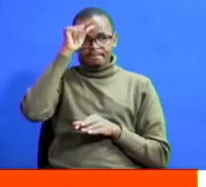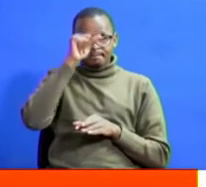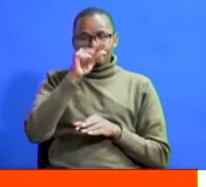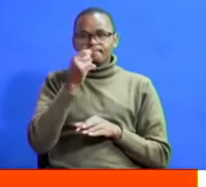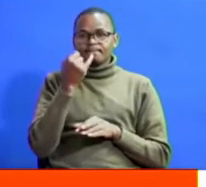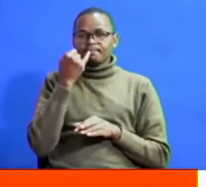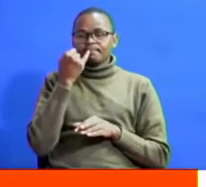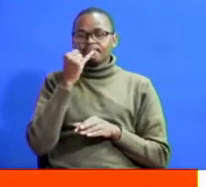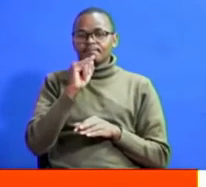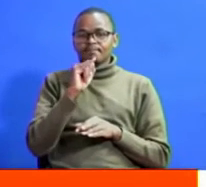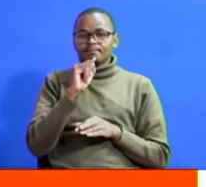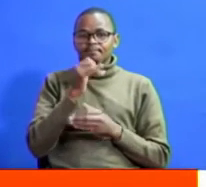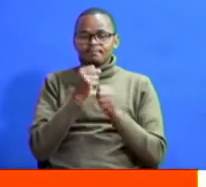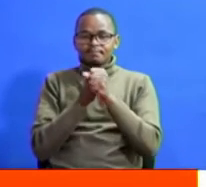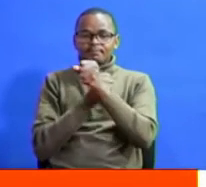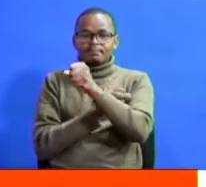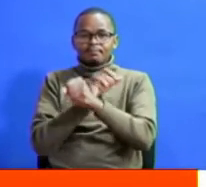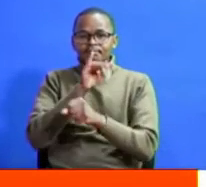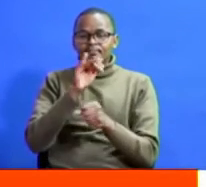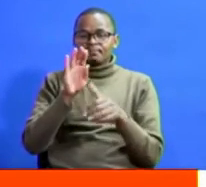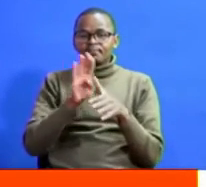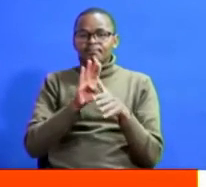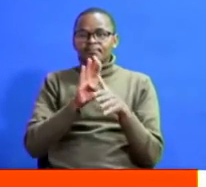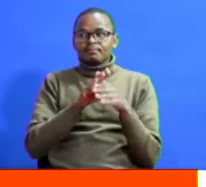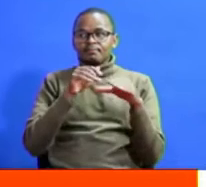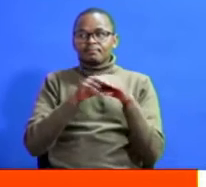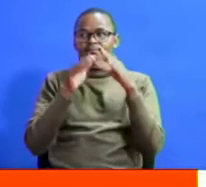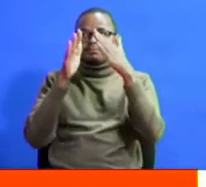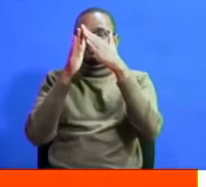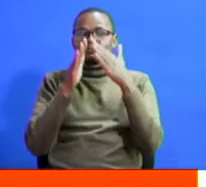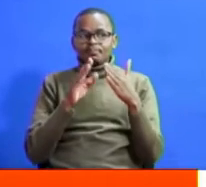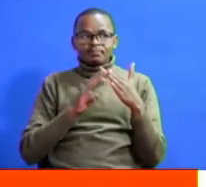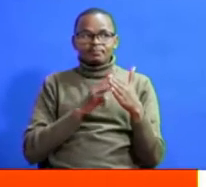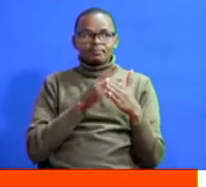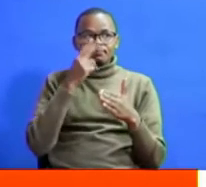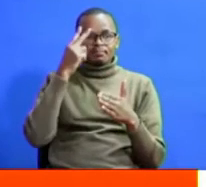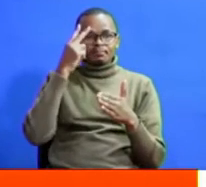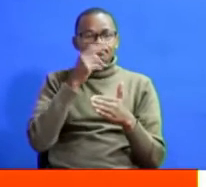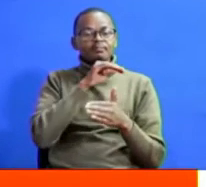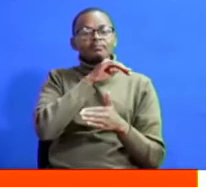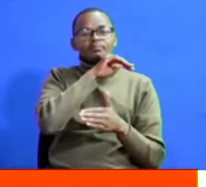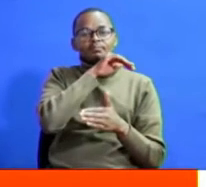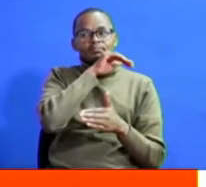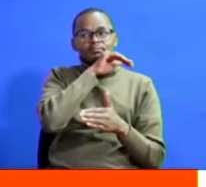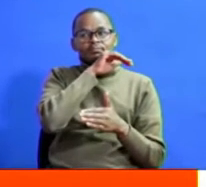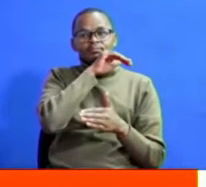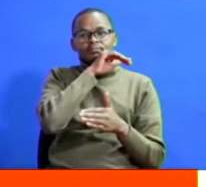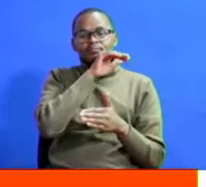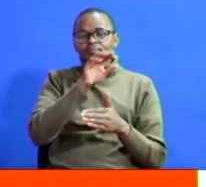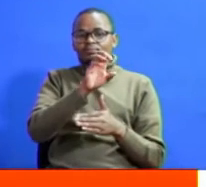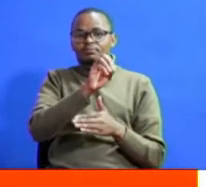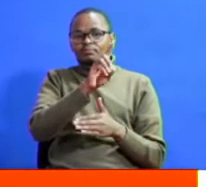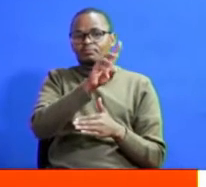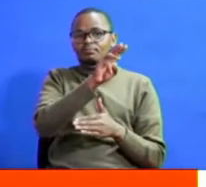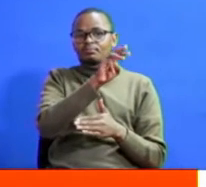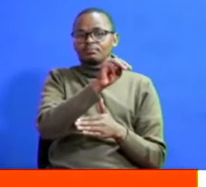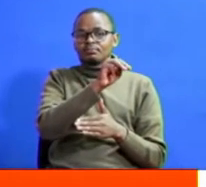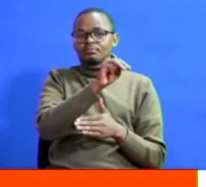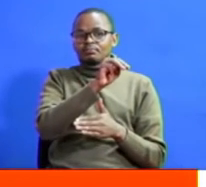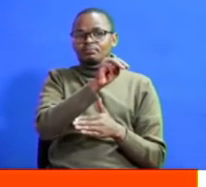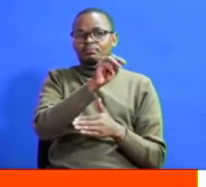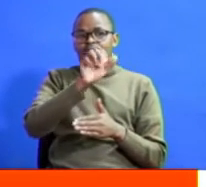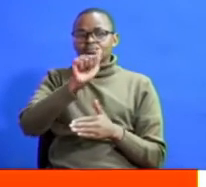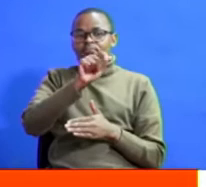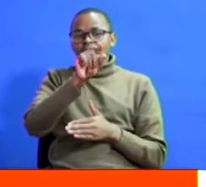is supported by the members in the houses. And of course, we saw Raila Odinga, the ODM chief and the